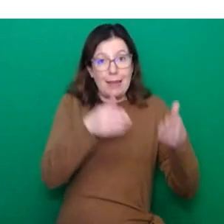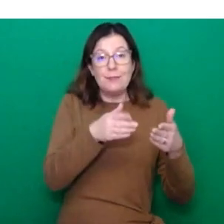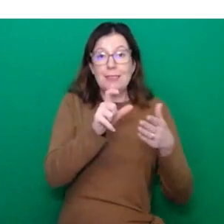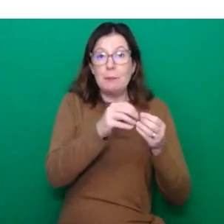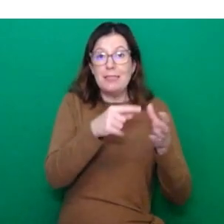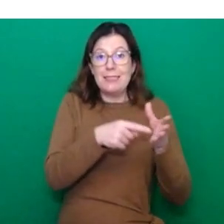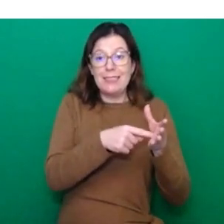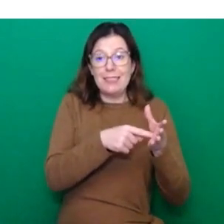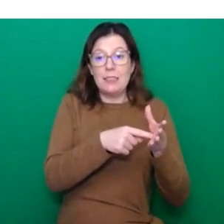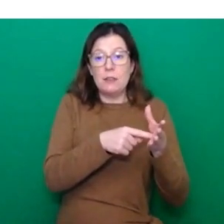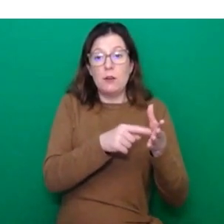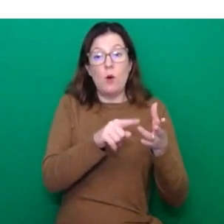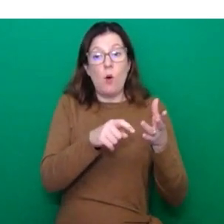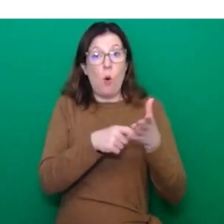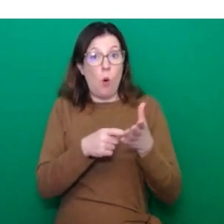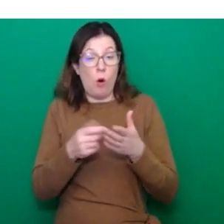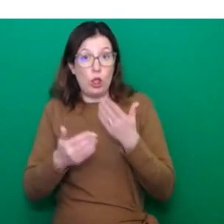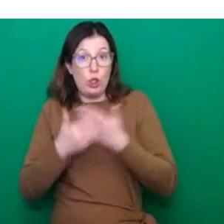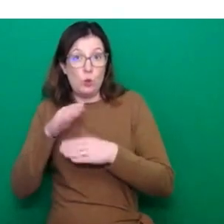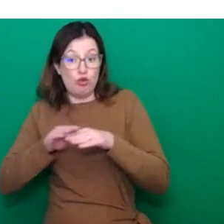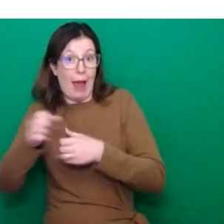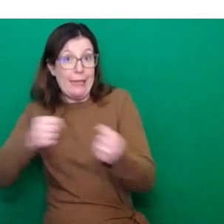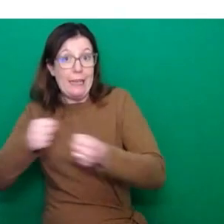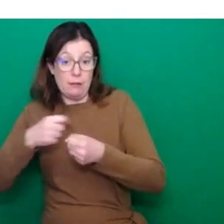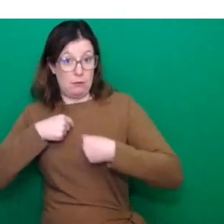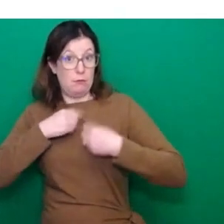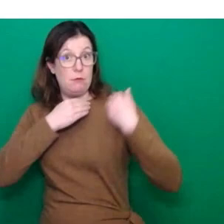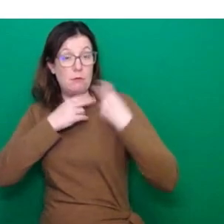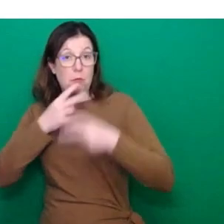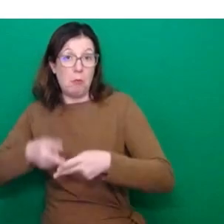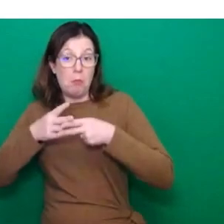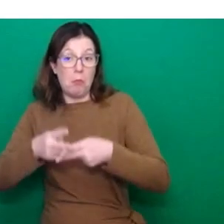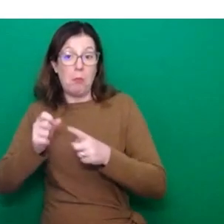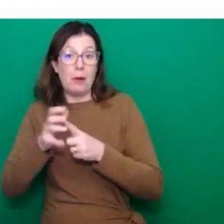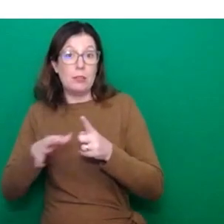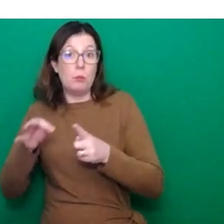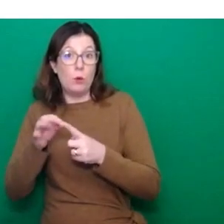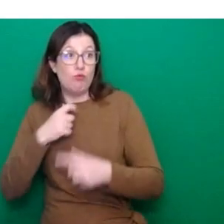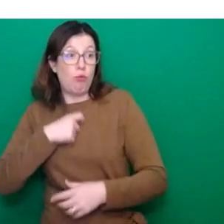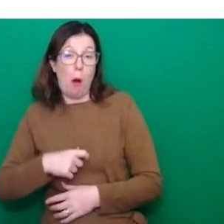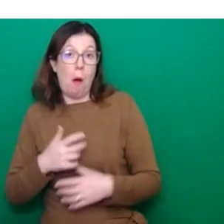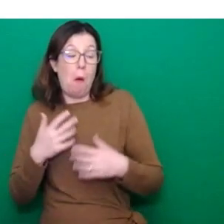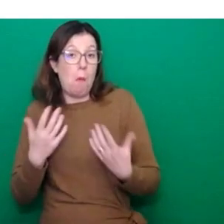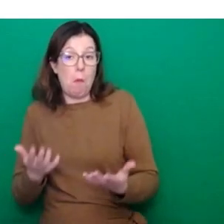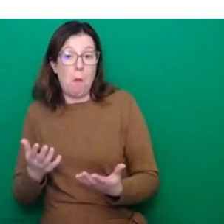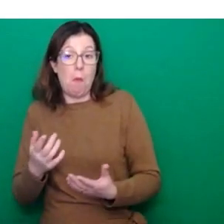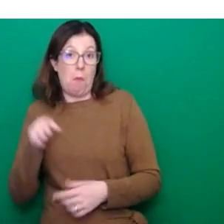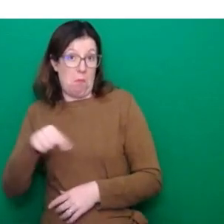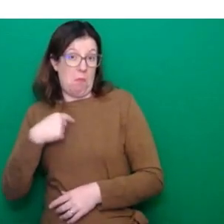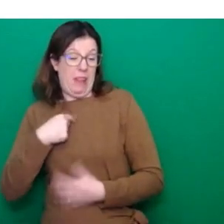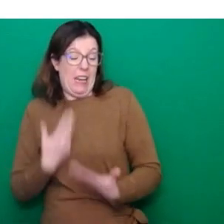or kind of overseeing new trainees coming in and doing the PWP role, which is kind of where I'm at the